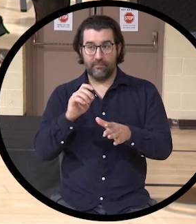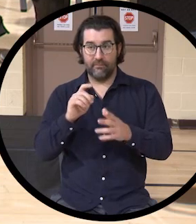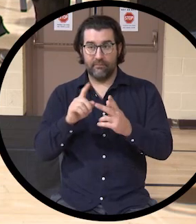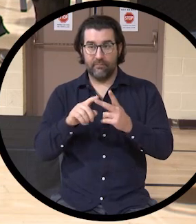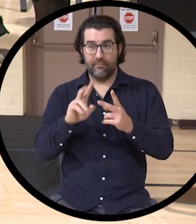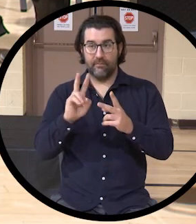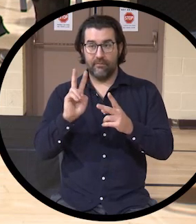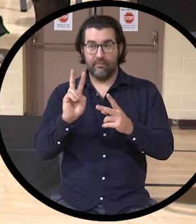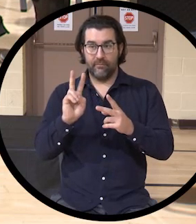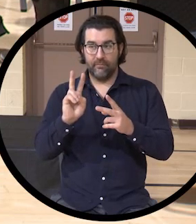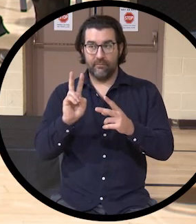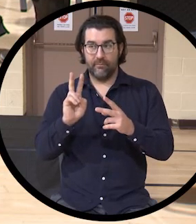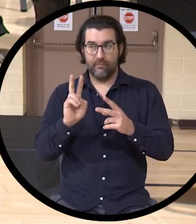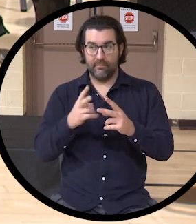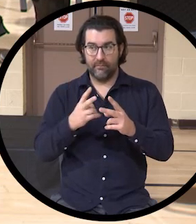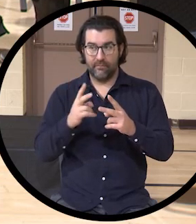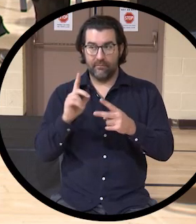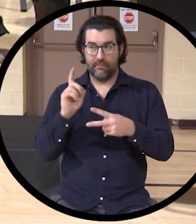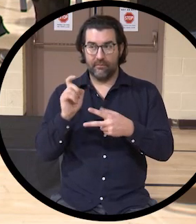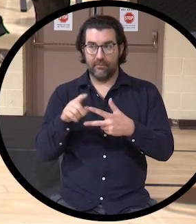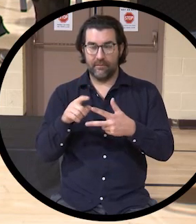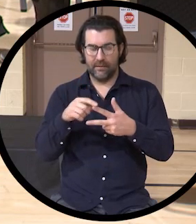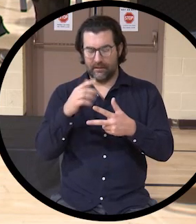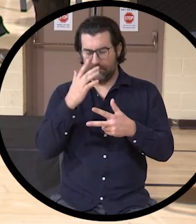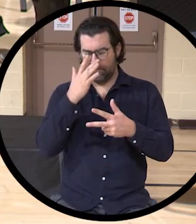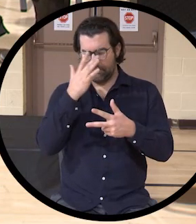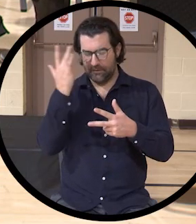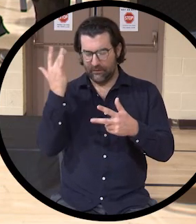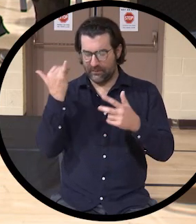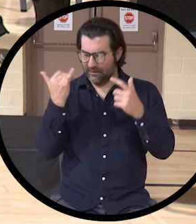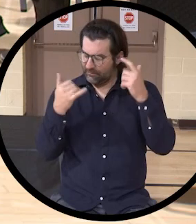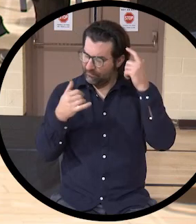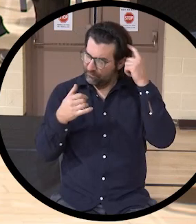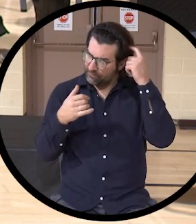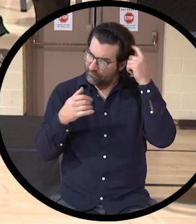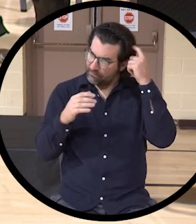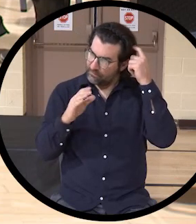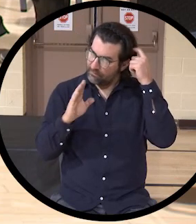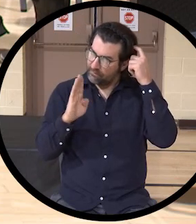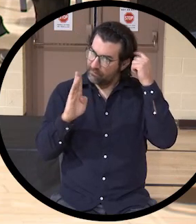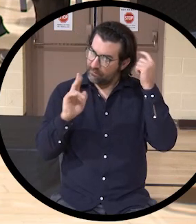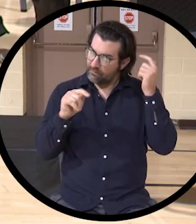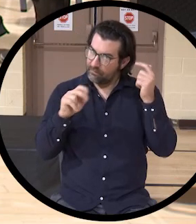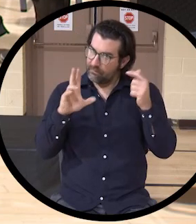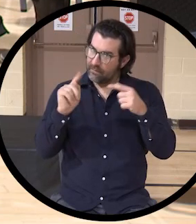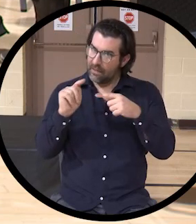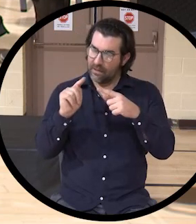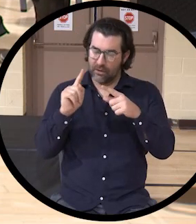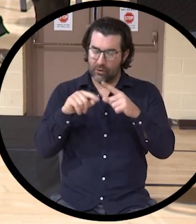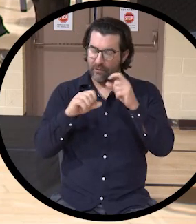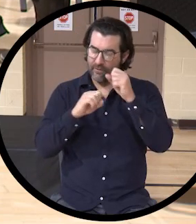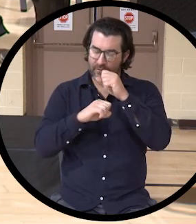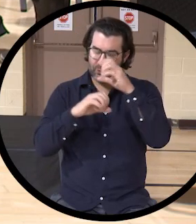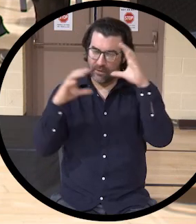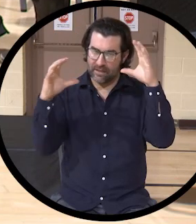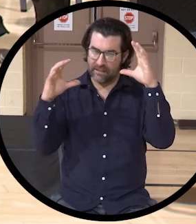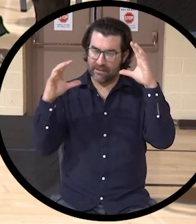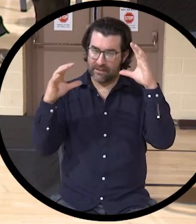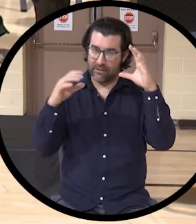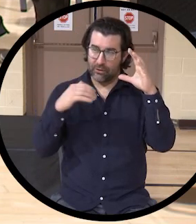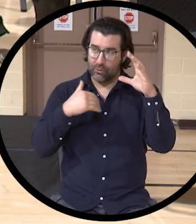second one, I'm totally blanking right now. I just jumped to the third. I couldn't quite visualize when you have